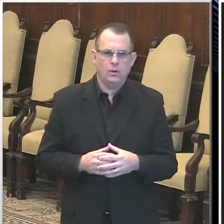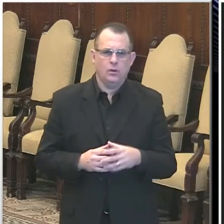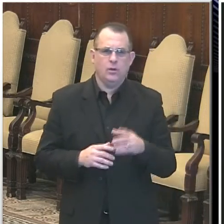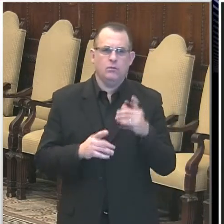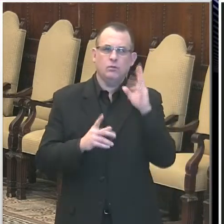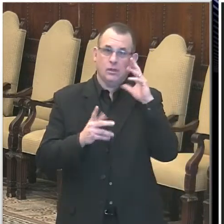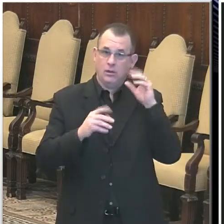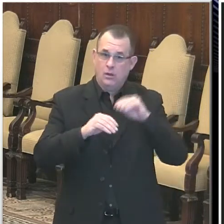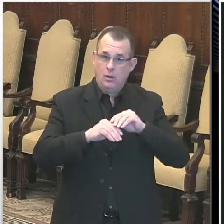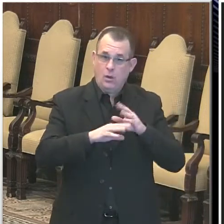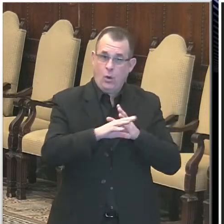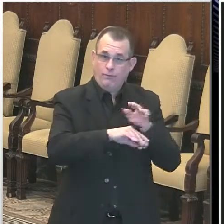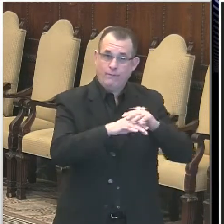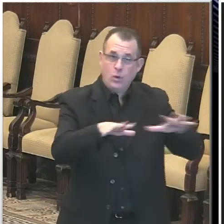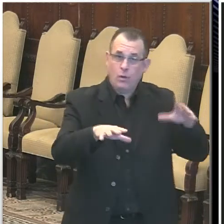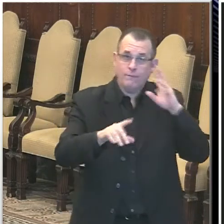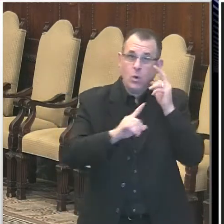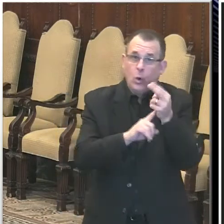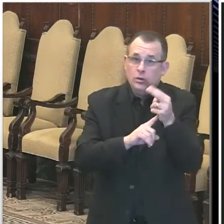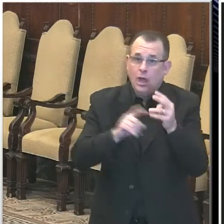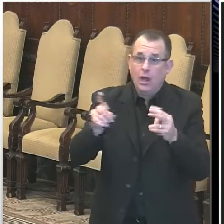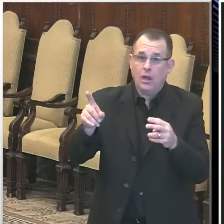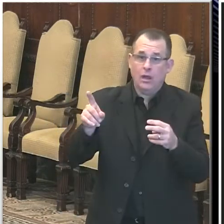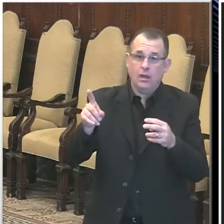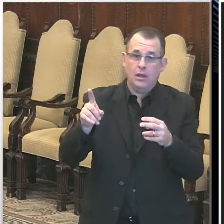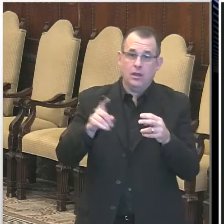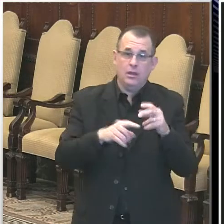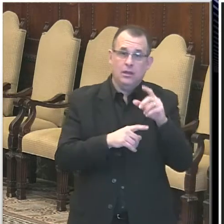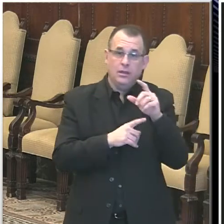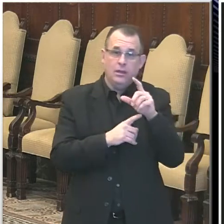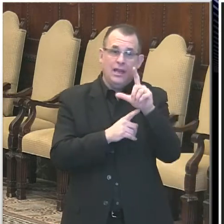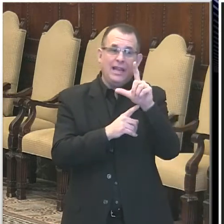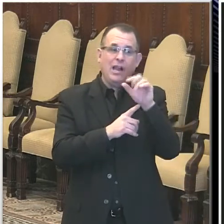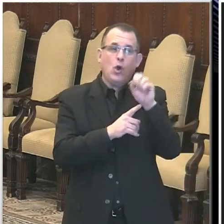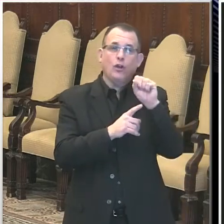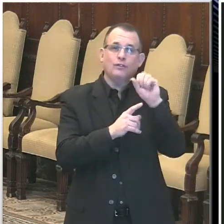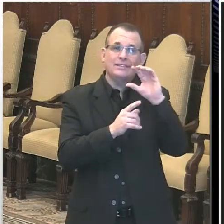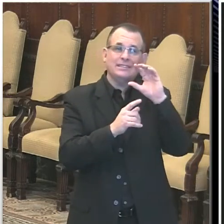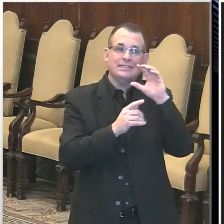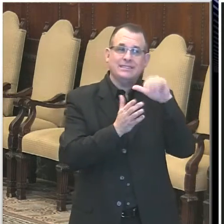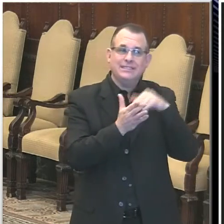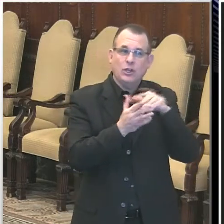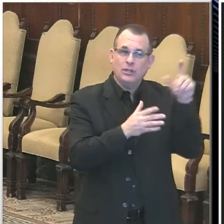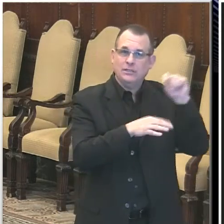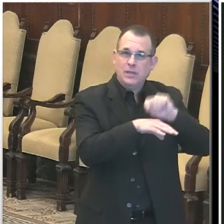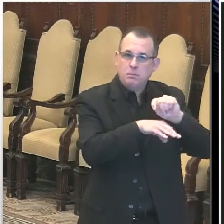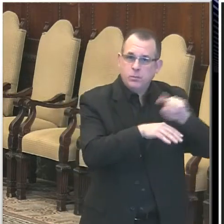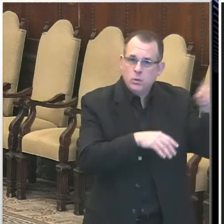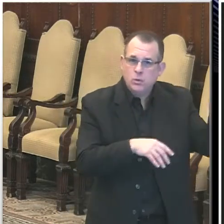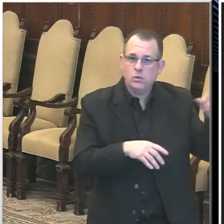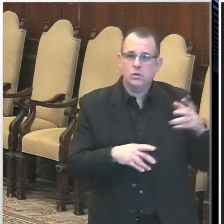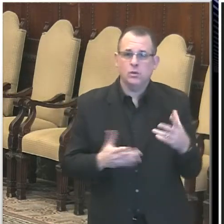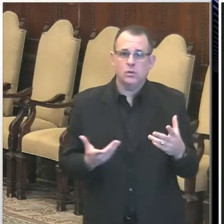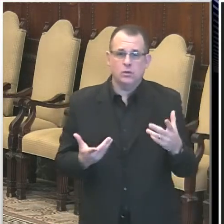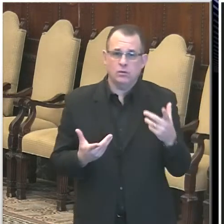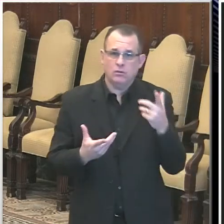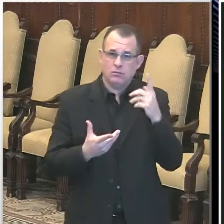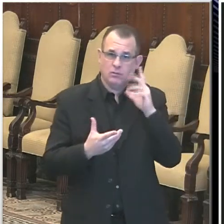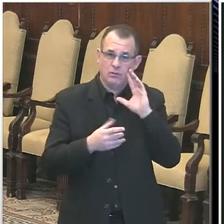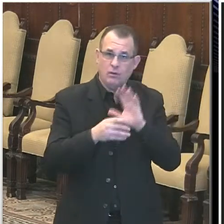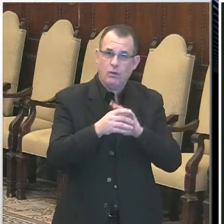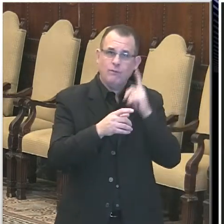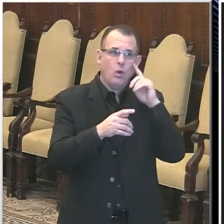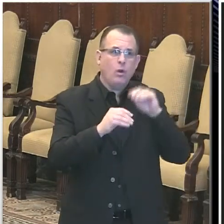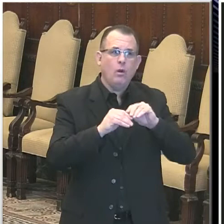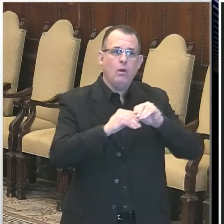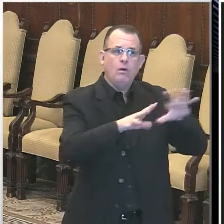the Leah Corus Center still is on. Could you just list out all of the overflow places that are operating